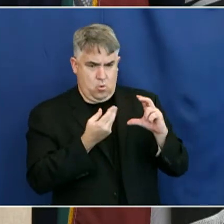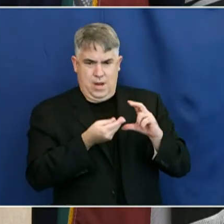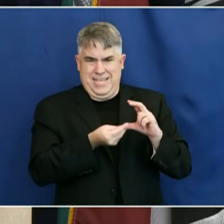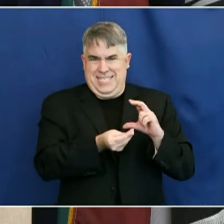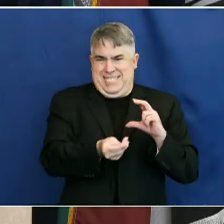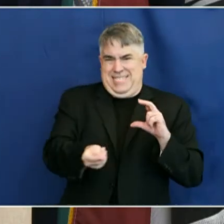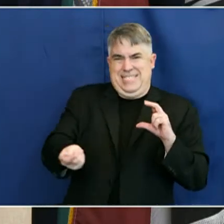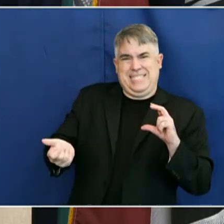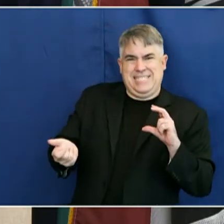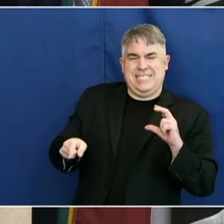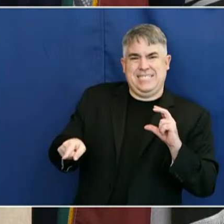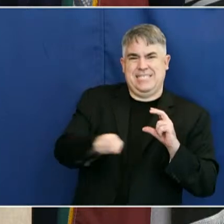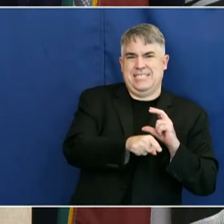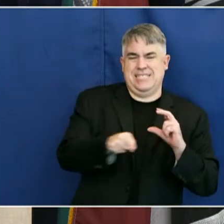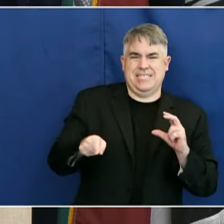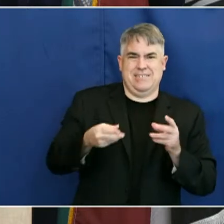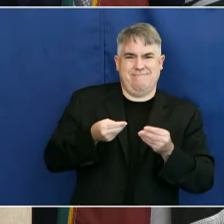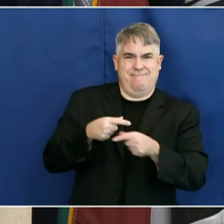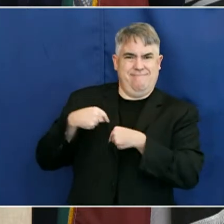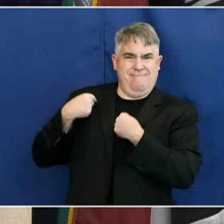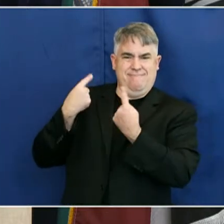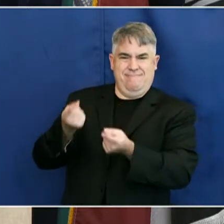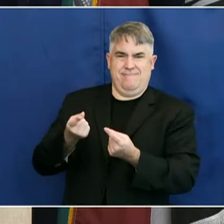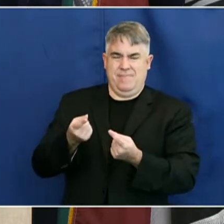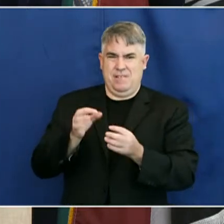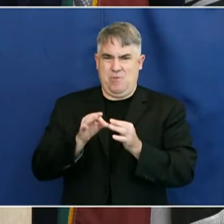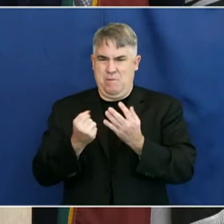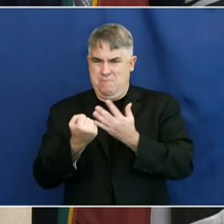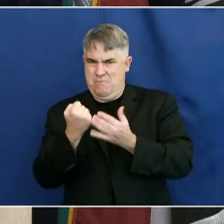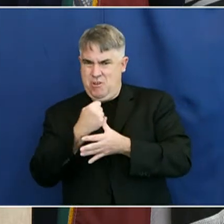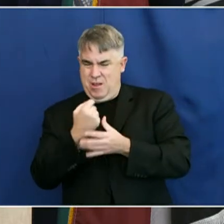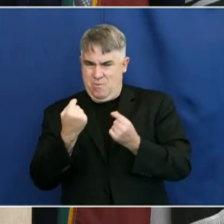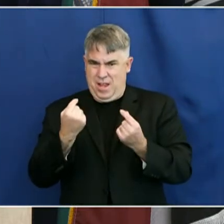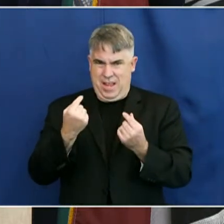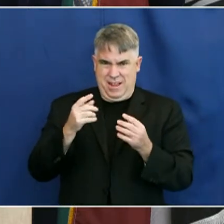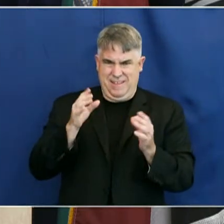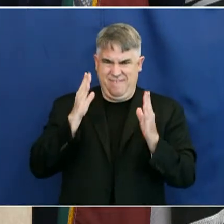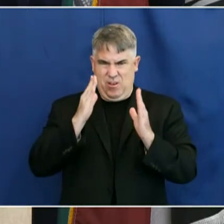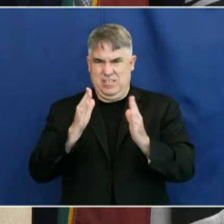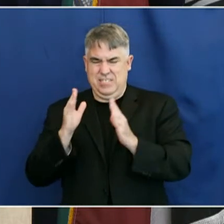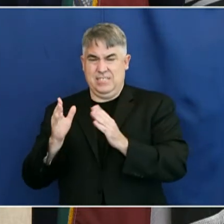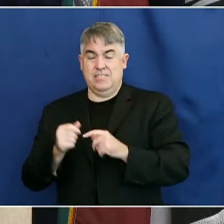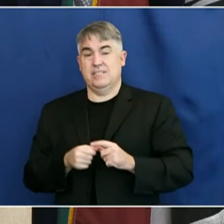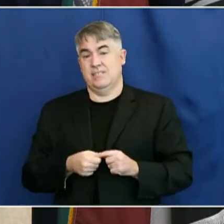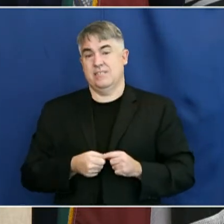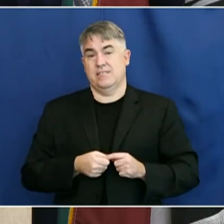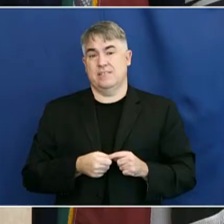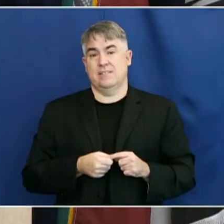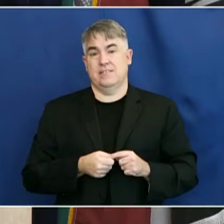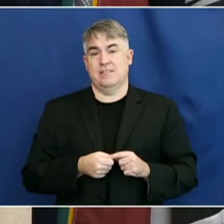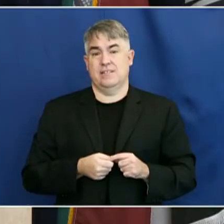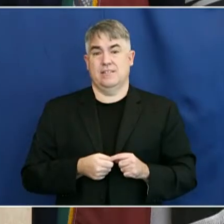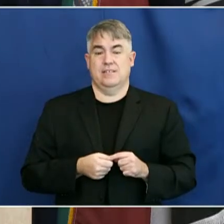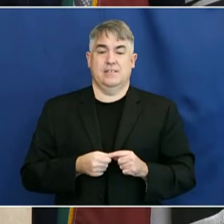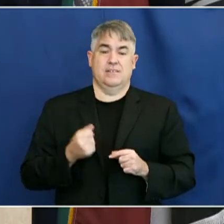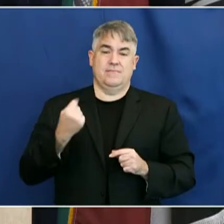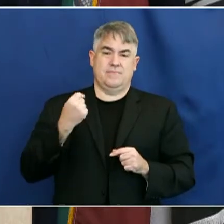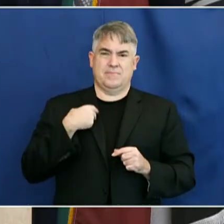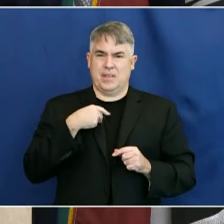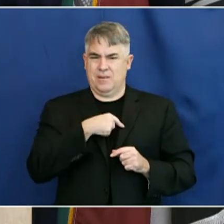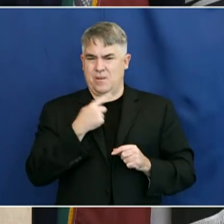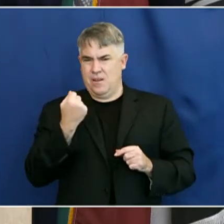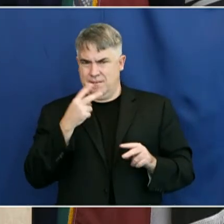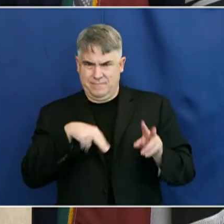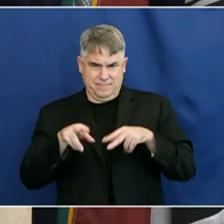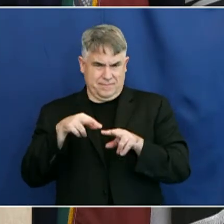will, in terms of the prioritization of funding the public health related expenses to COVID, and then looking at how we can most effectively